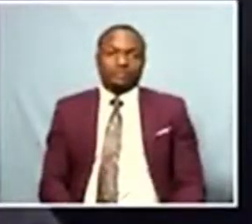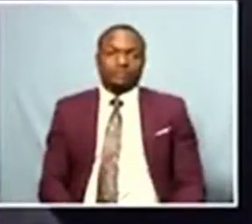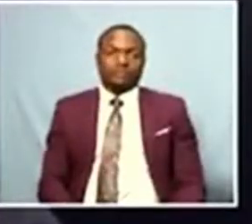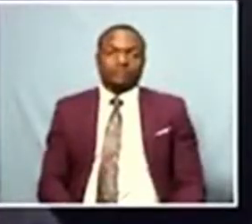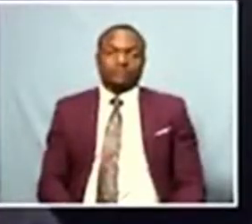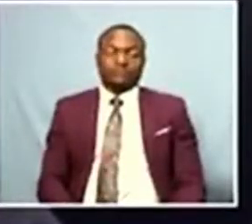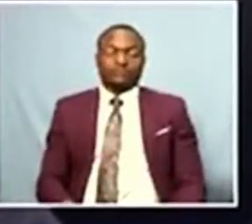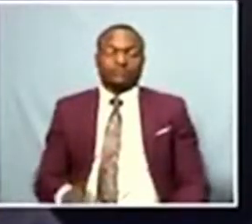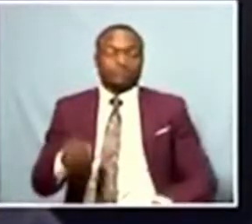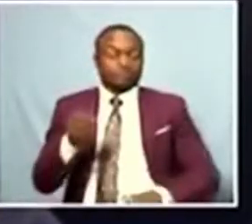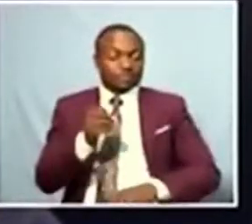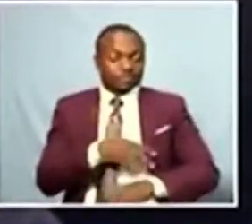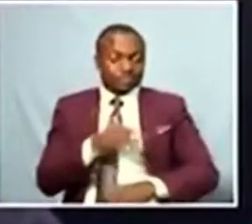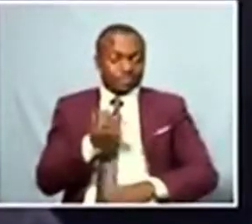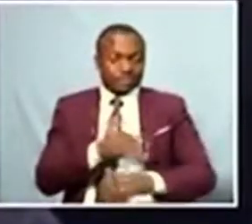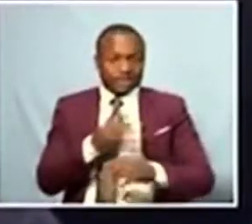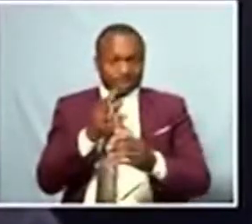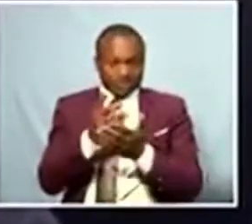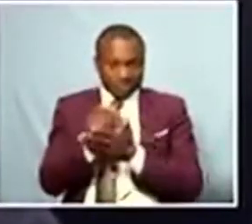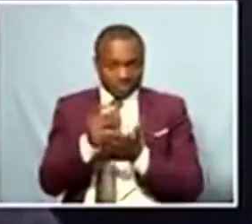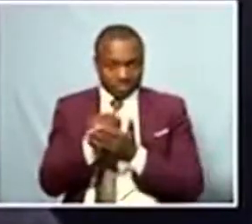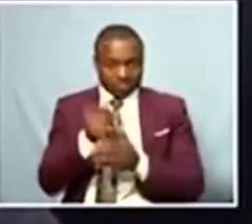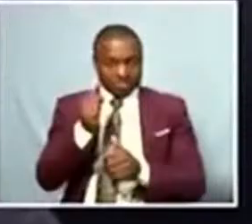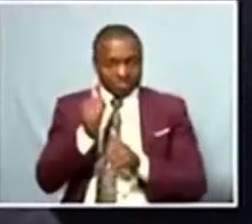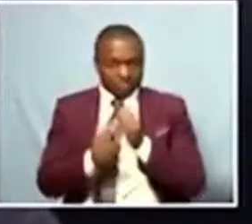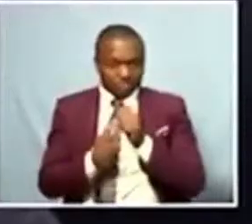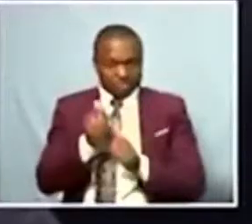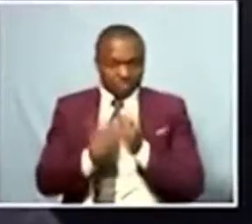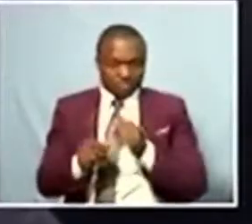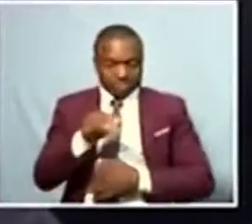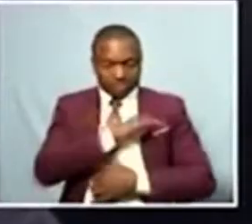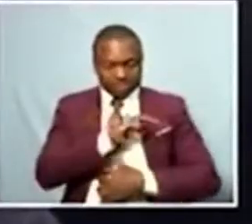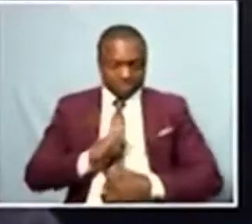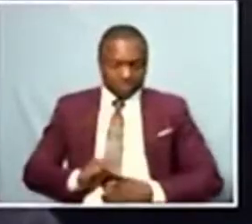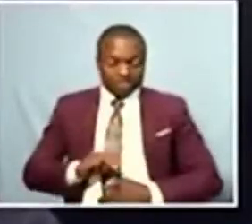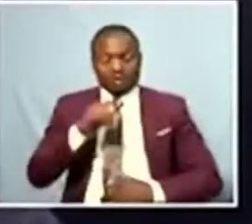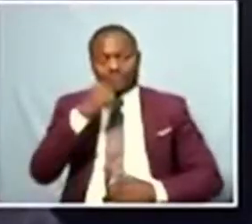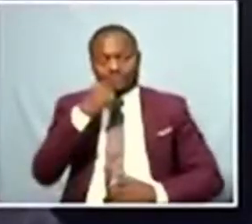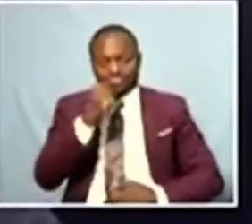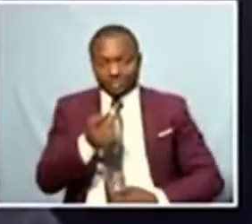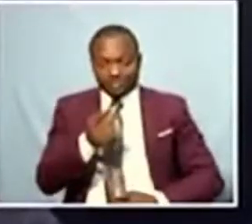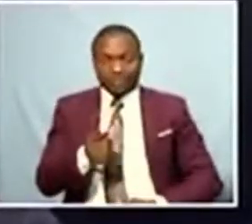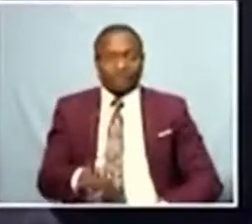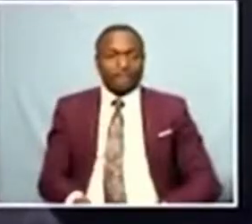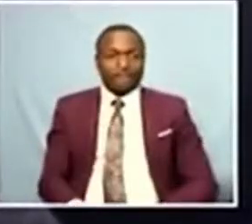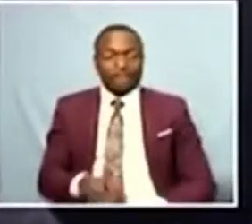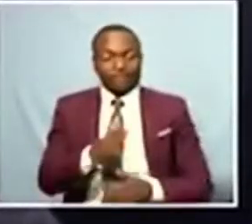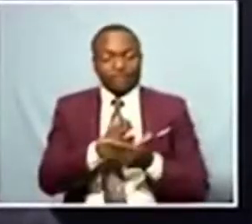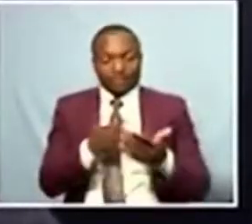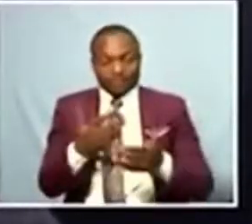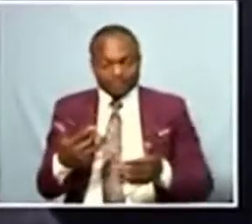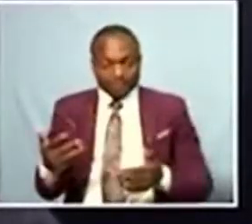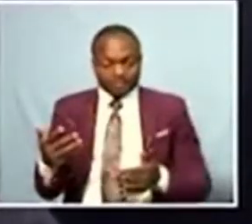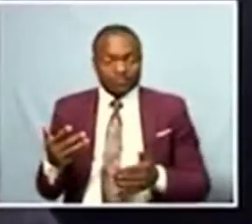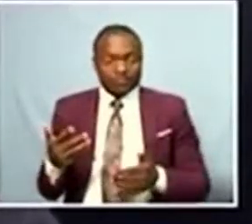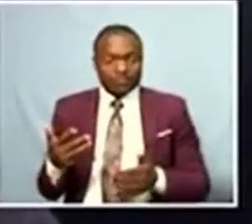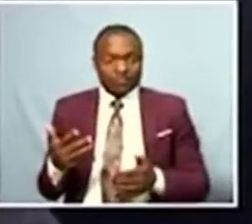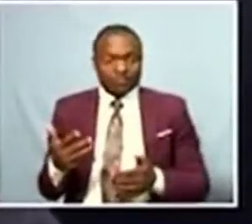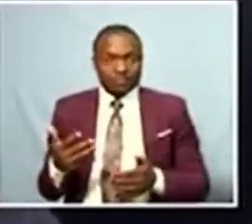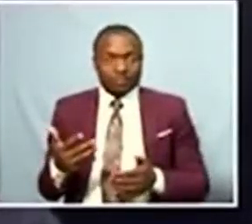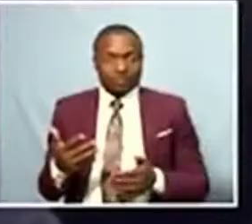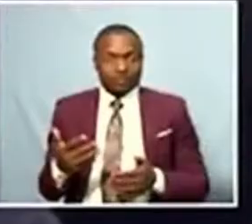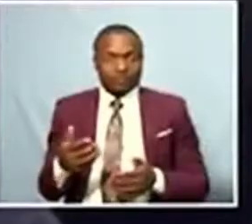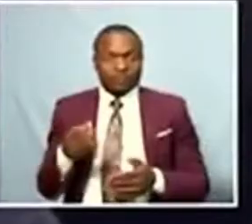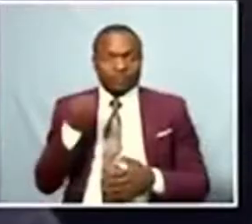investment, the money which perhaps the honourable members mentioned, Well, it's something also, Chair, which